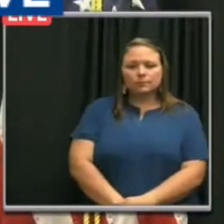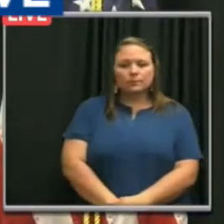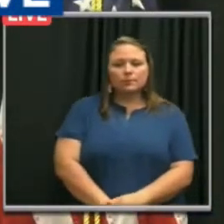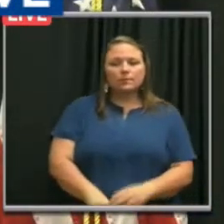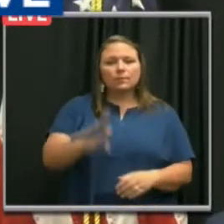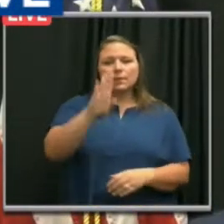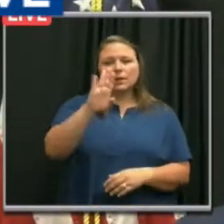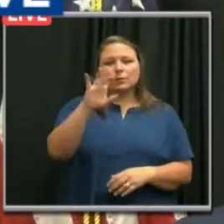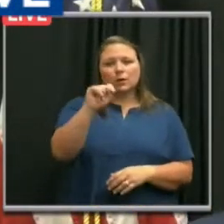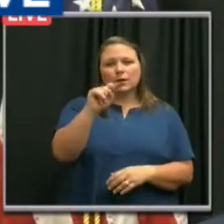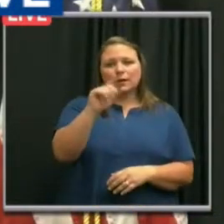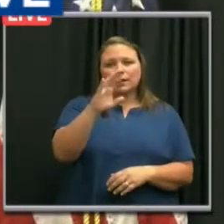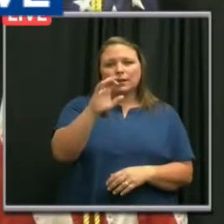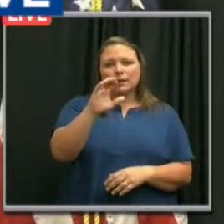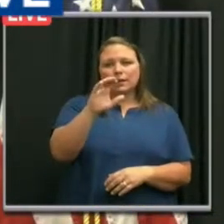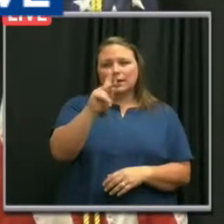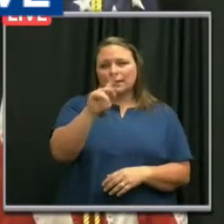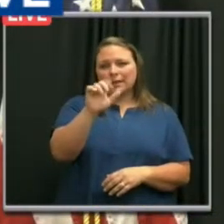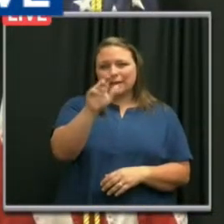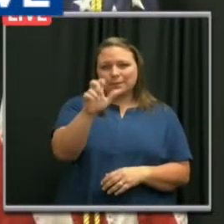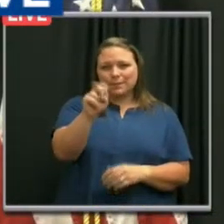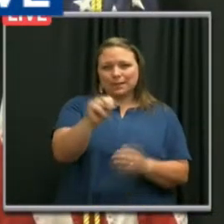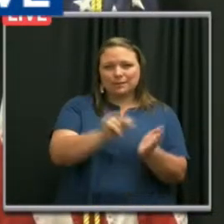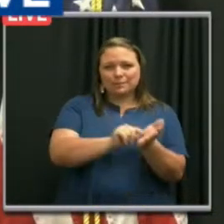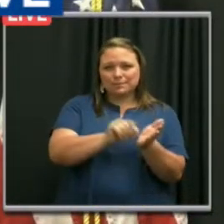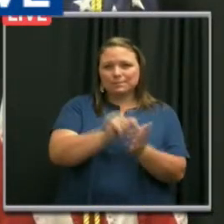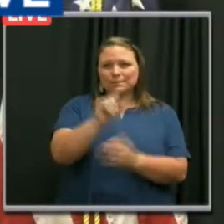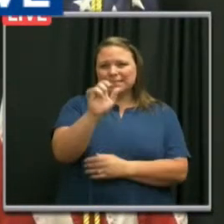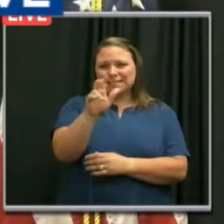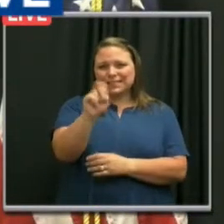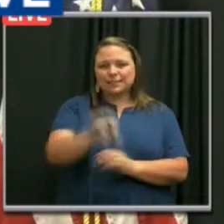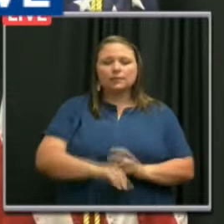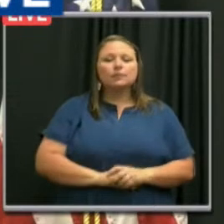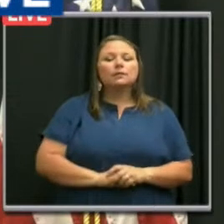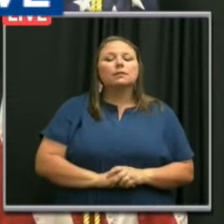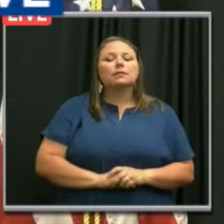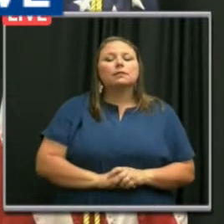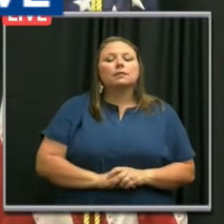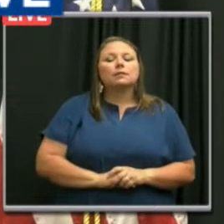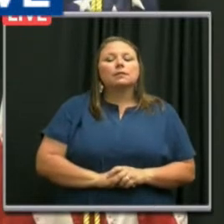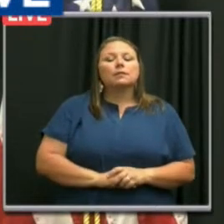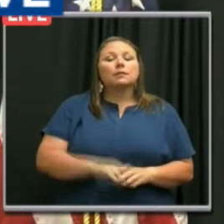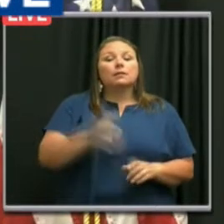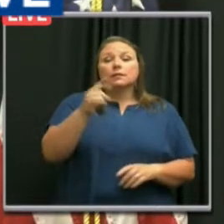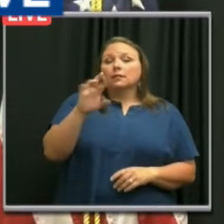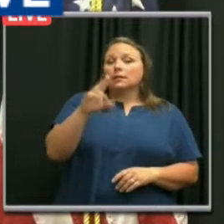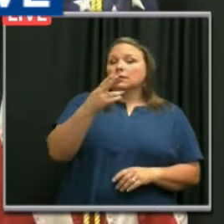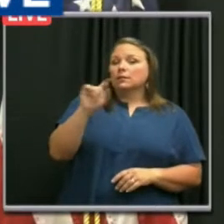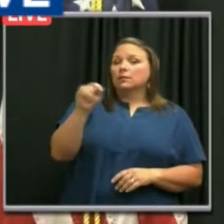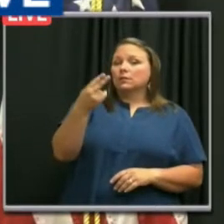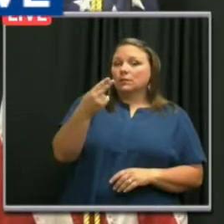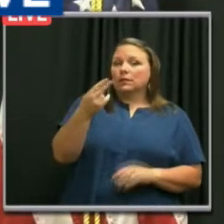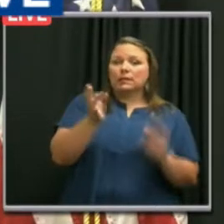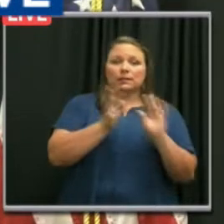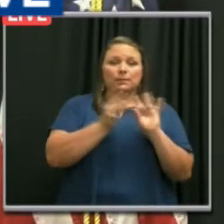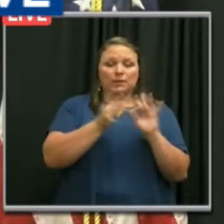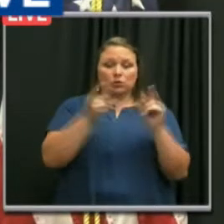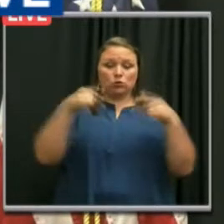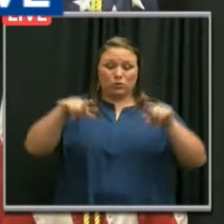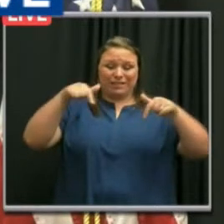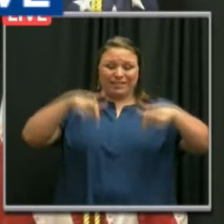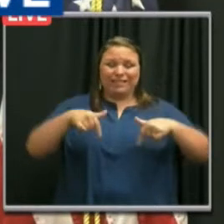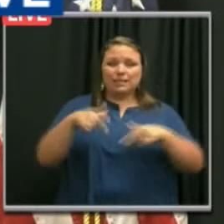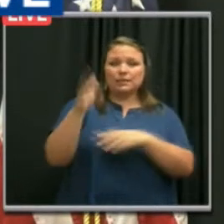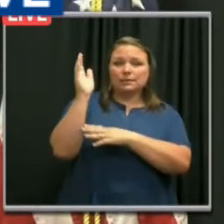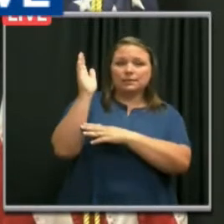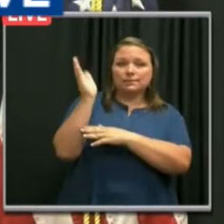Brett Kellerman at the Tennessean. Morning, everyone. Dr. Hildreth mentioned during this press conference that